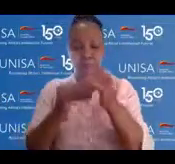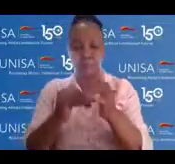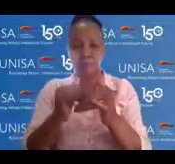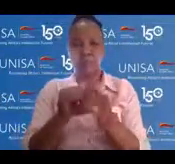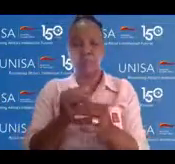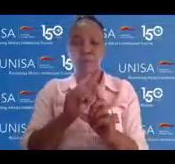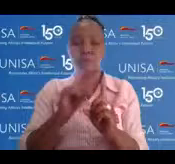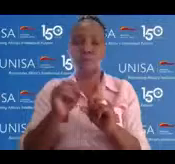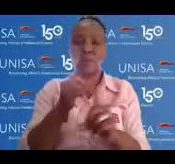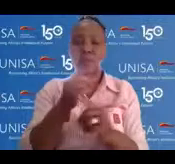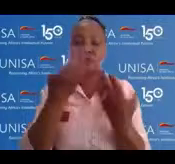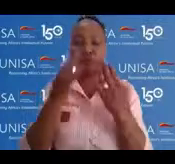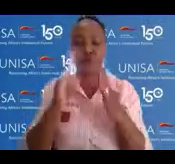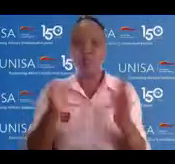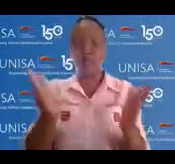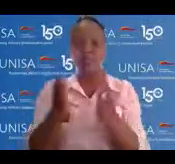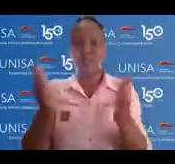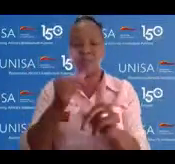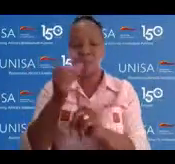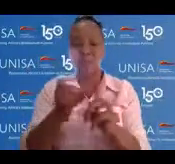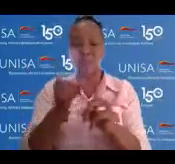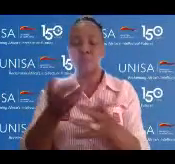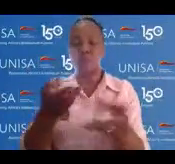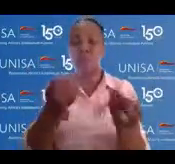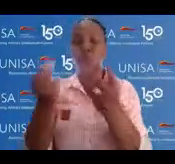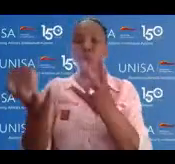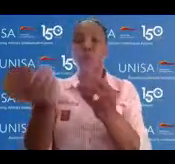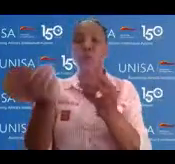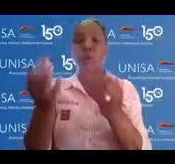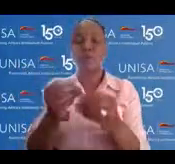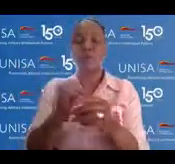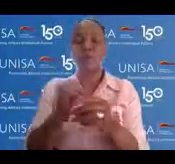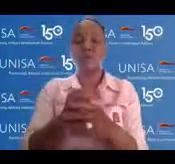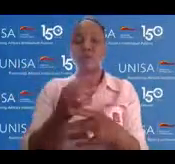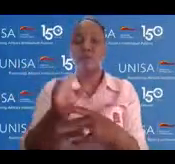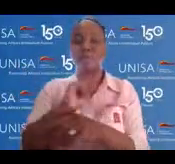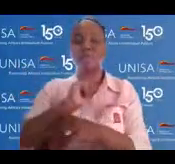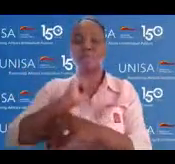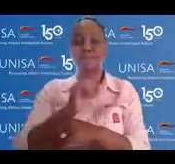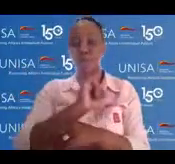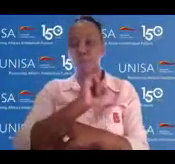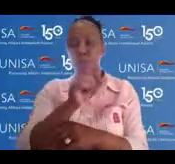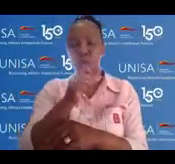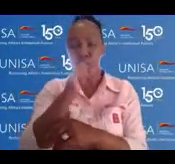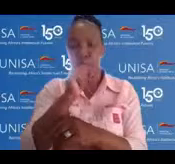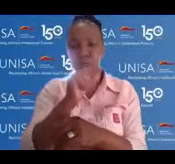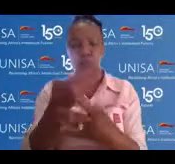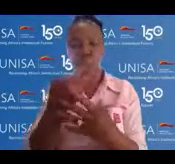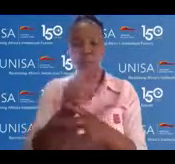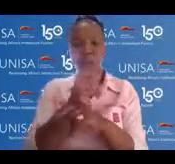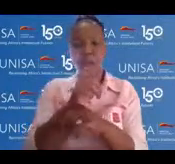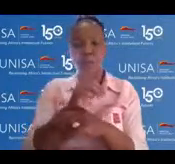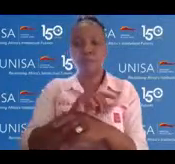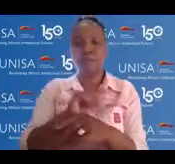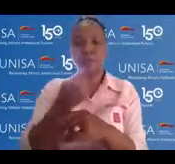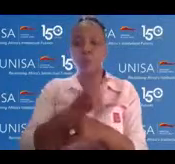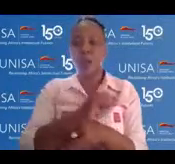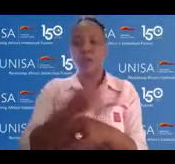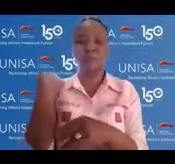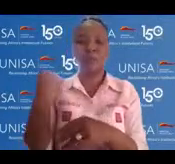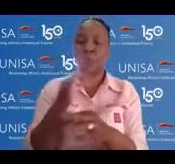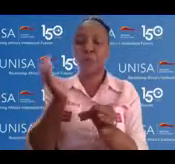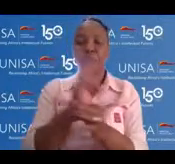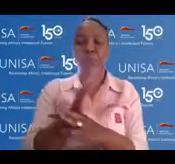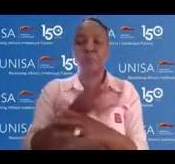facilitators. You will find that we intentionally disable your microphones and your camera so that we do not have any disruption. But this excellent cohort